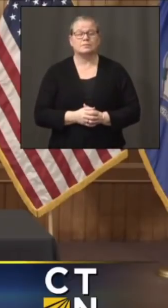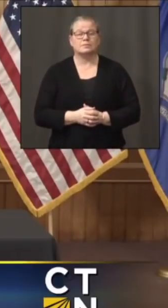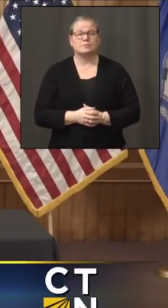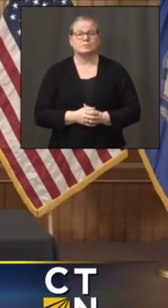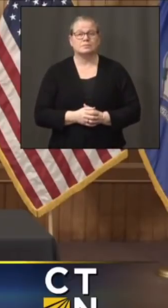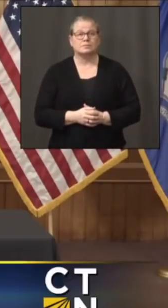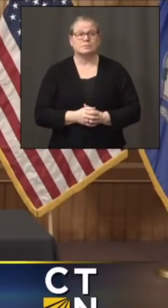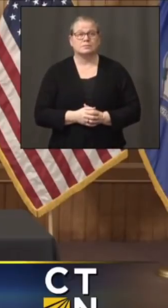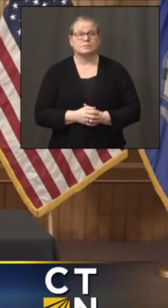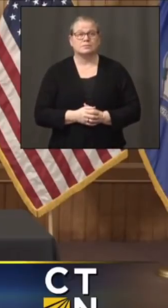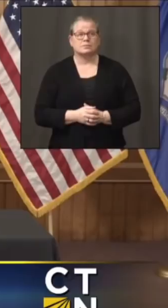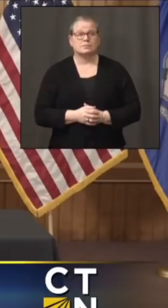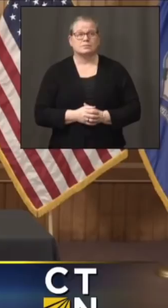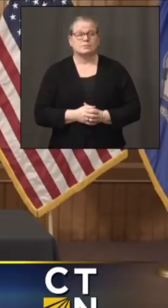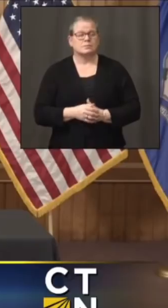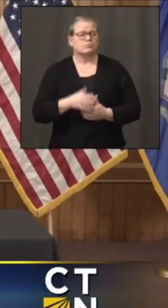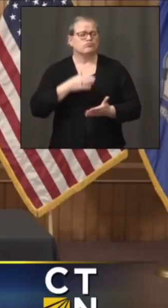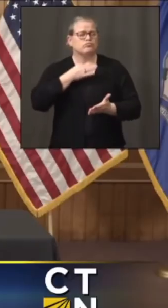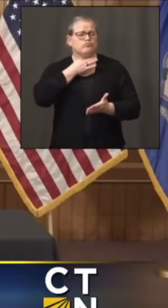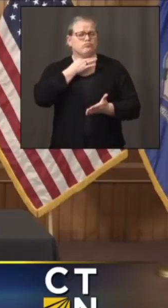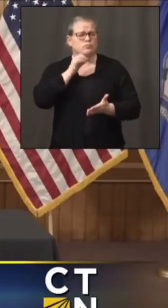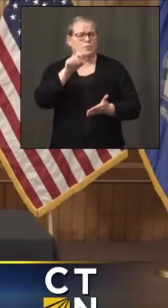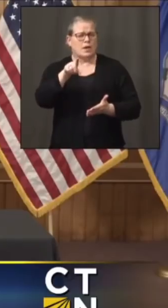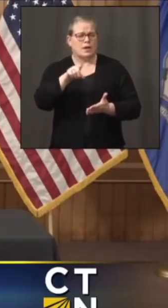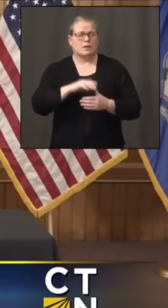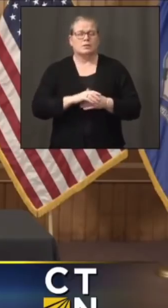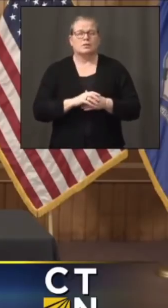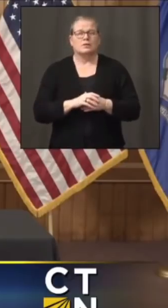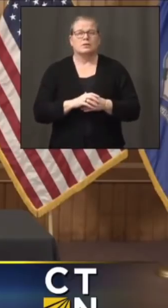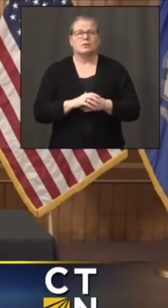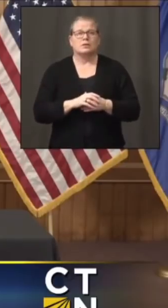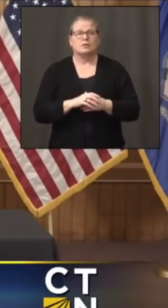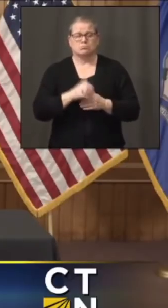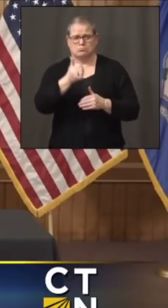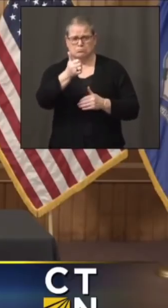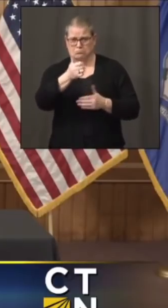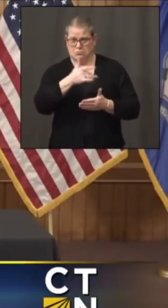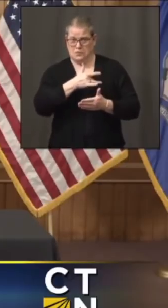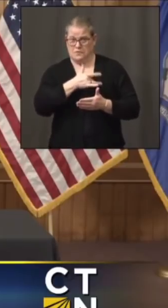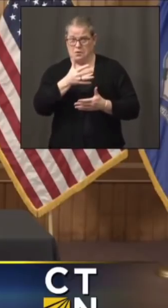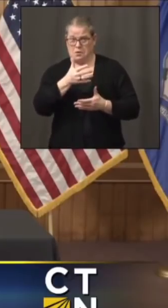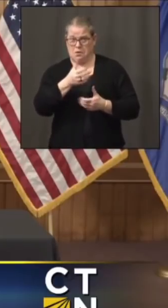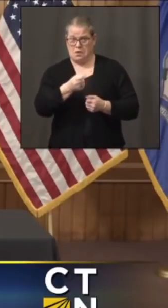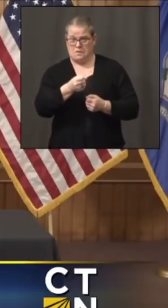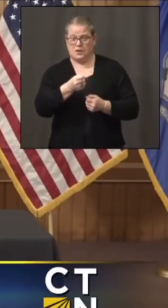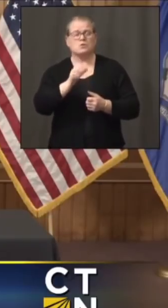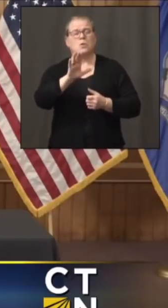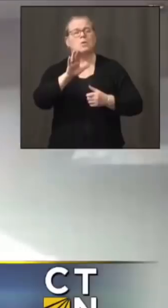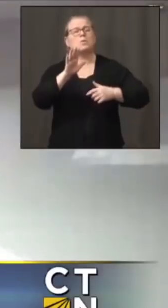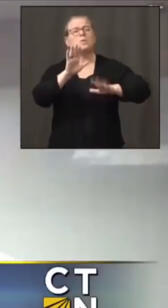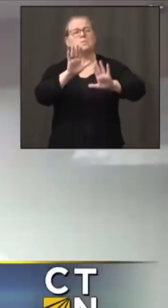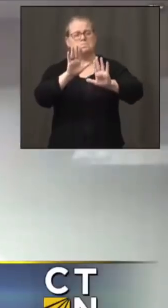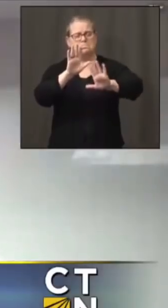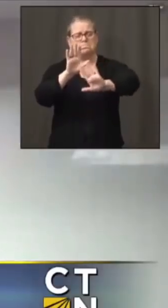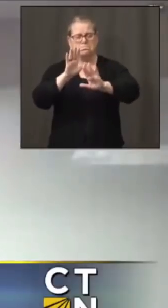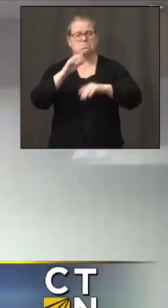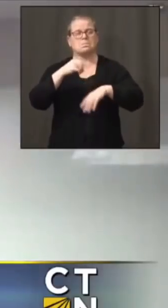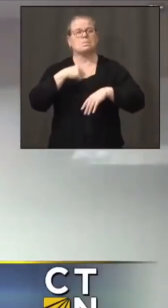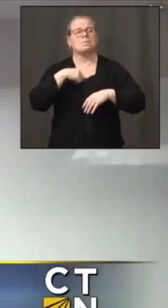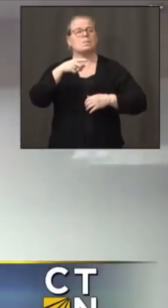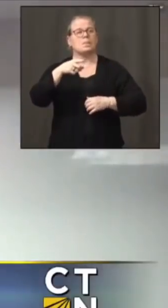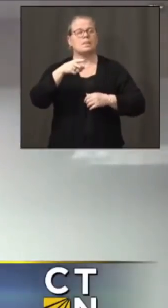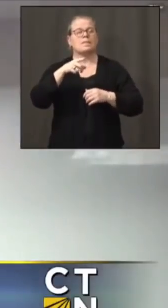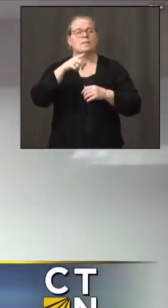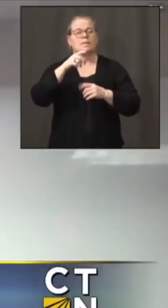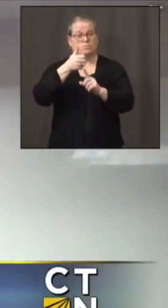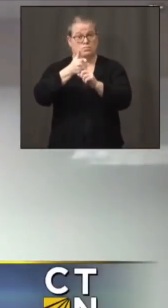How confident are you, the question was actually, inside the hospital with the training, handling the deep freeze